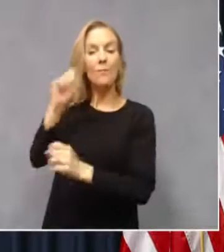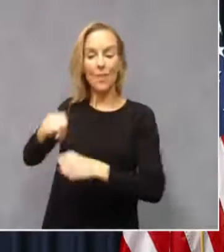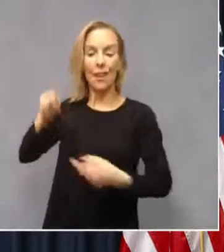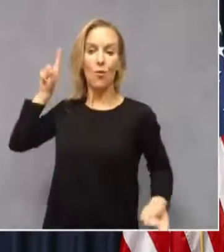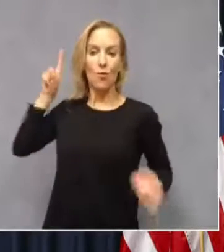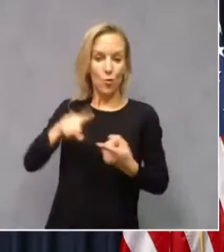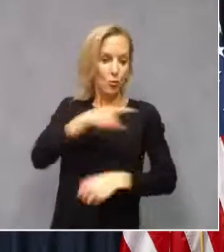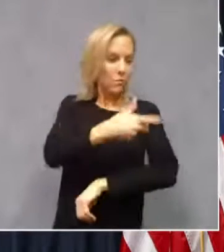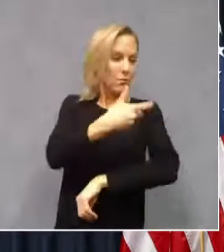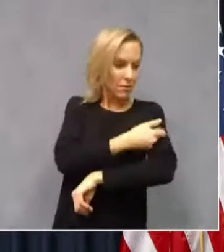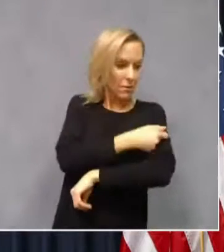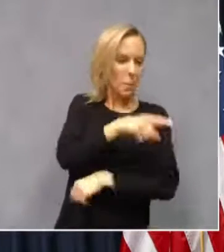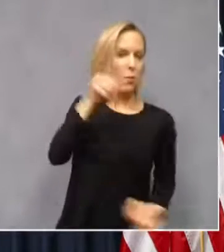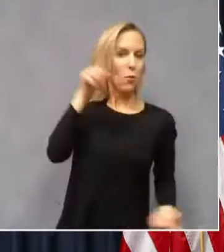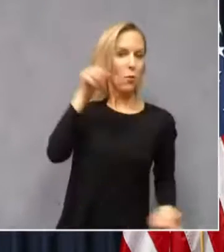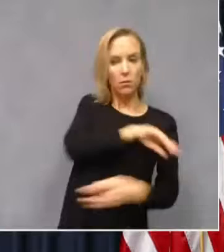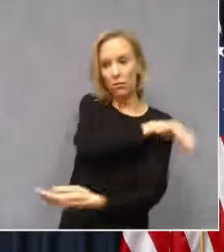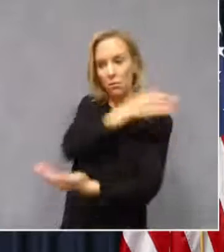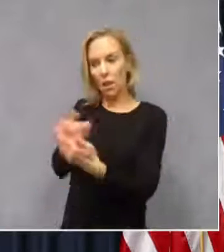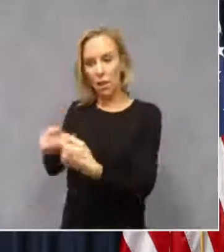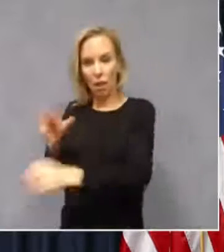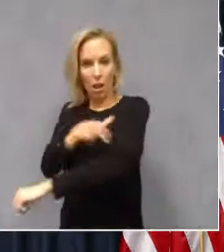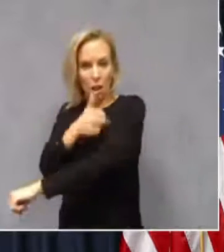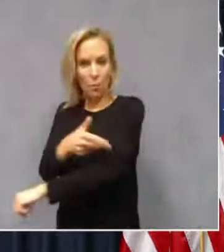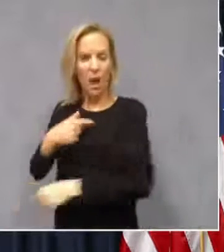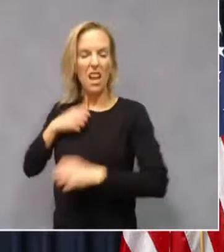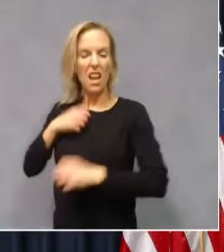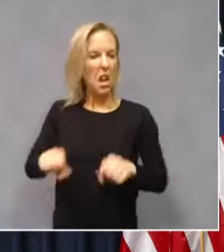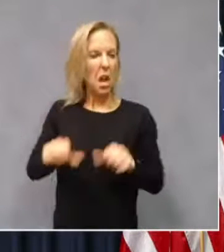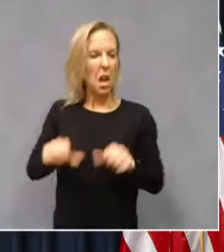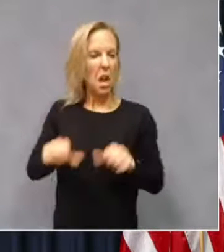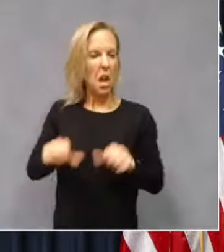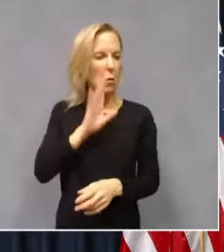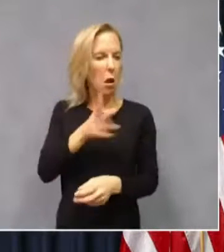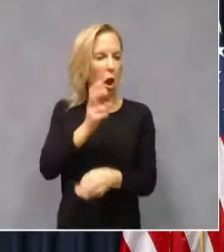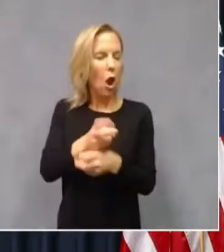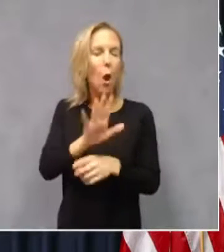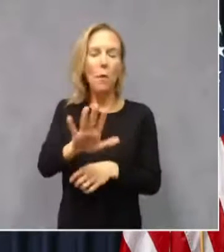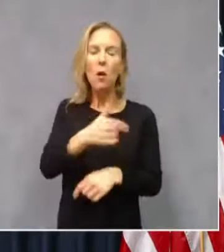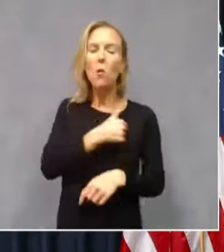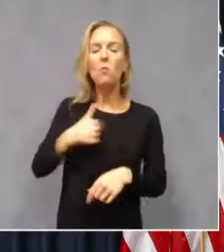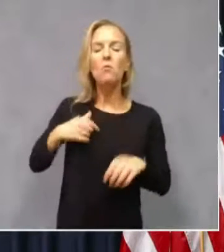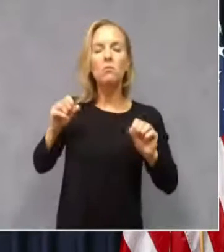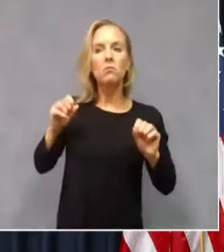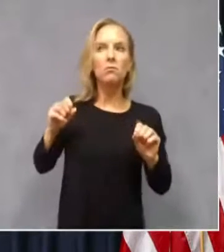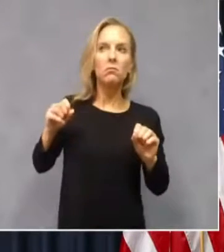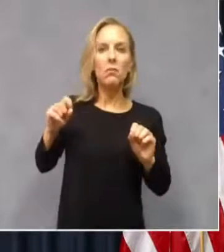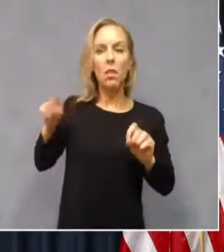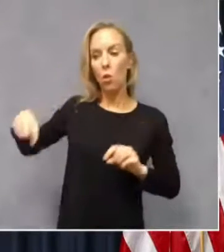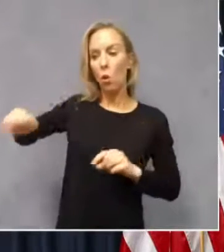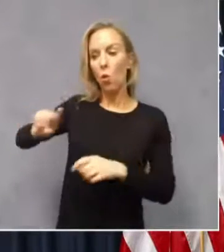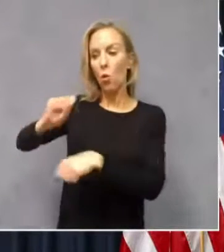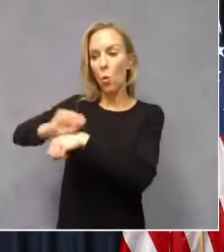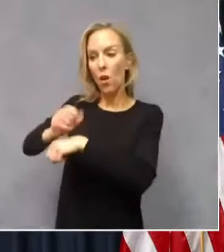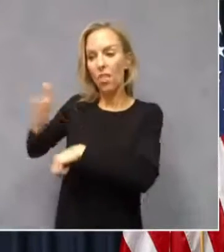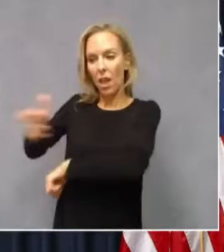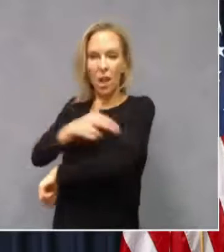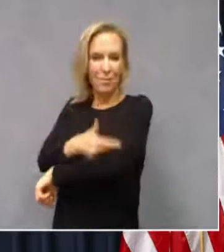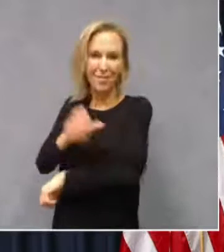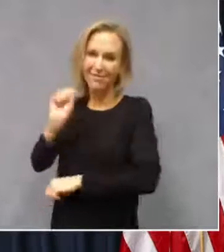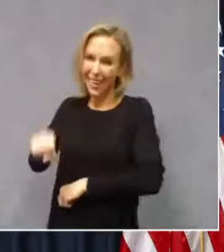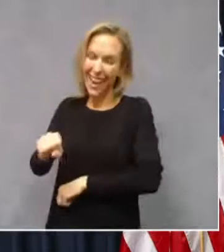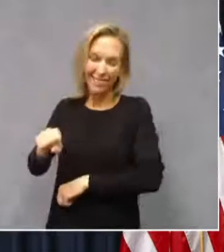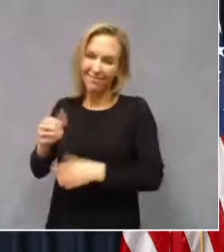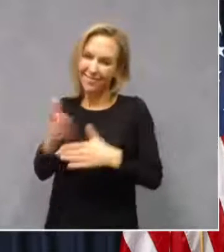ways that are going to be a little bit harder to measure, but I believe that those professionals working at the hospital will be able to tell you about it.